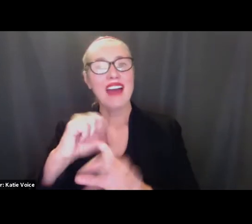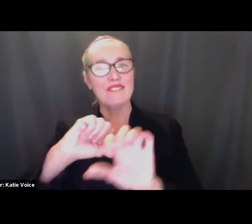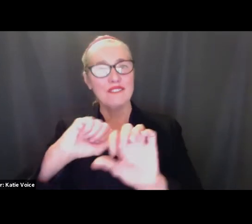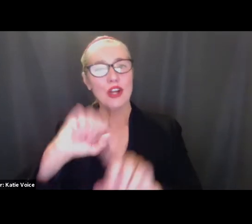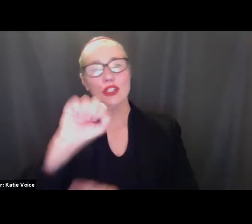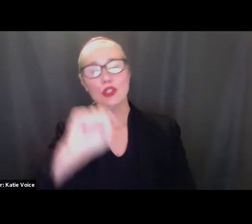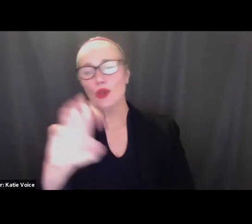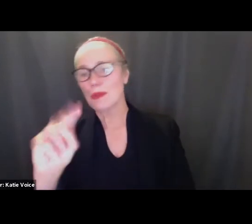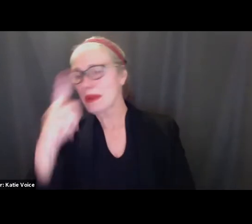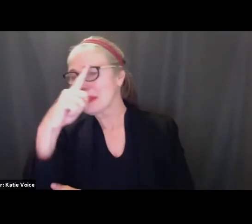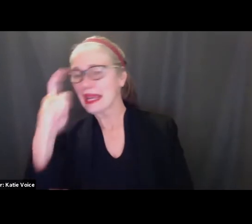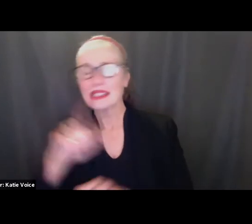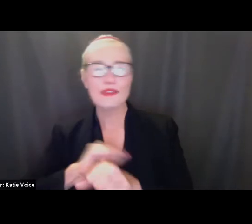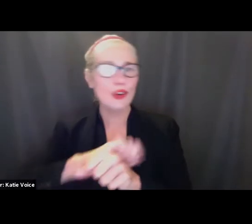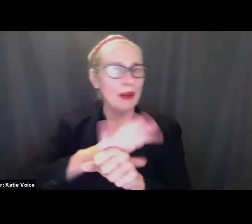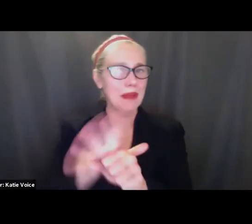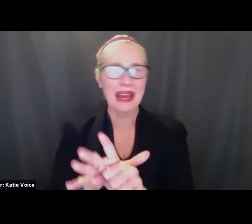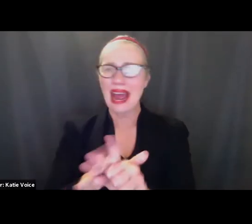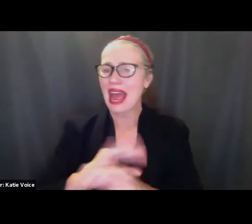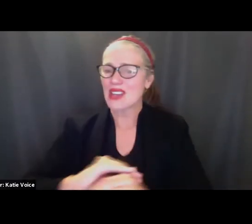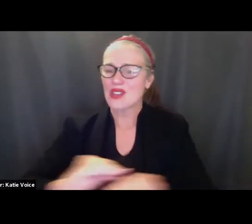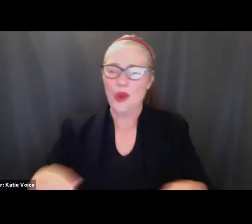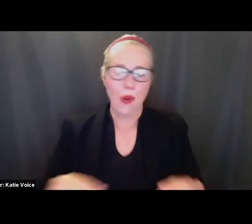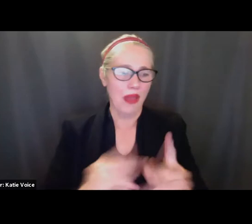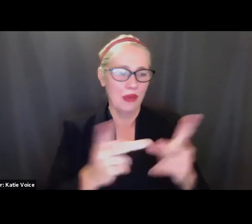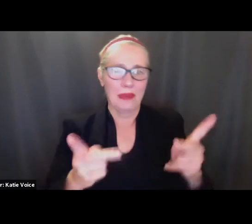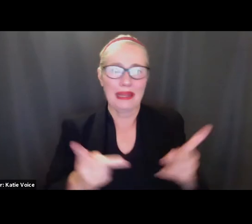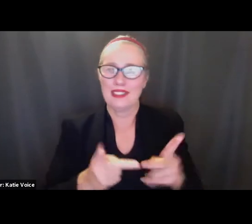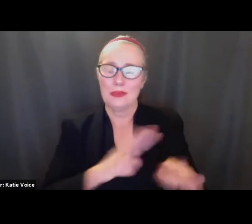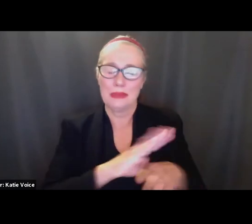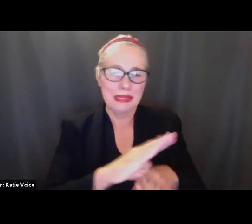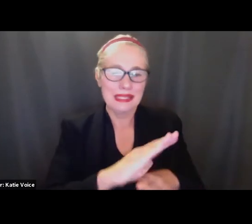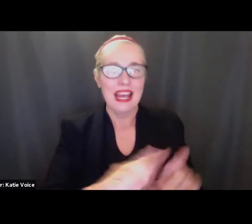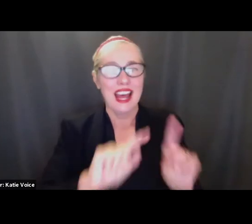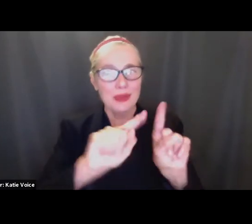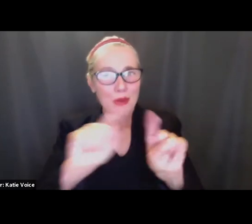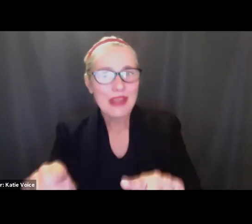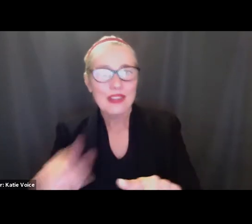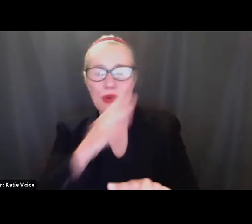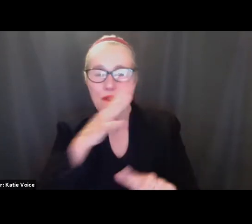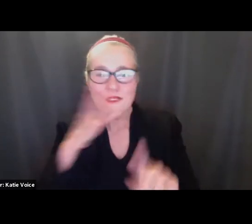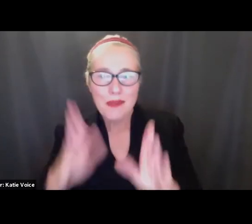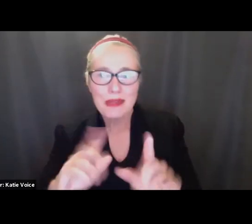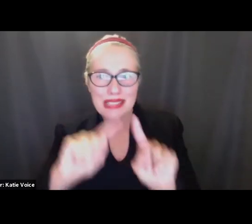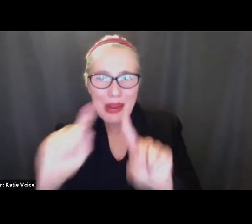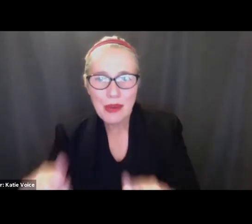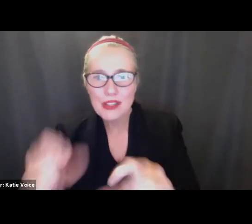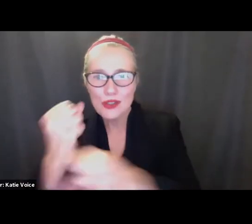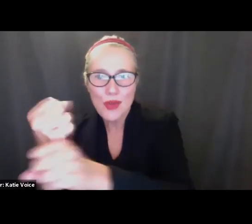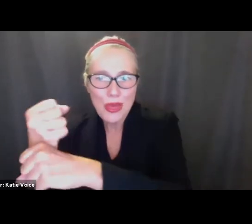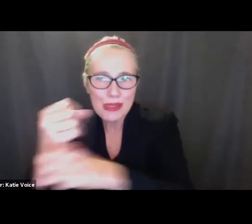because i had no other outlet we went around our county with our parents to farmers and makers markets